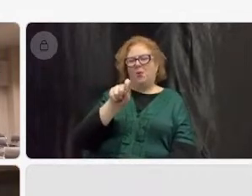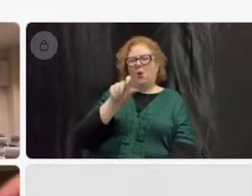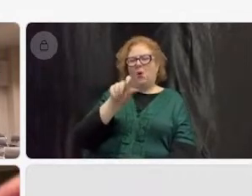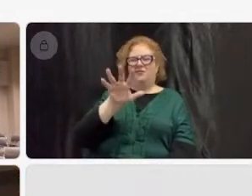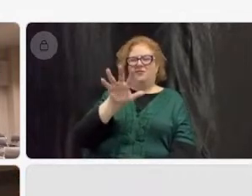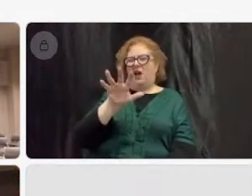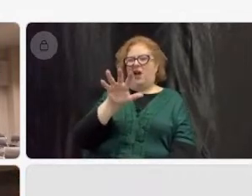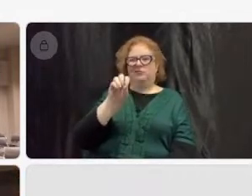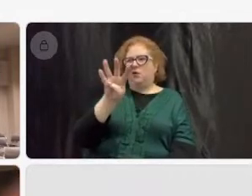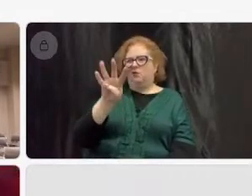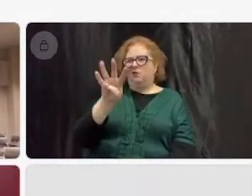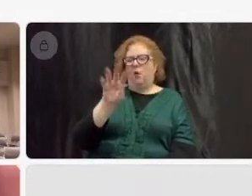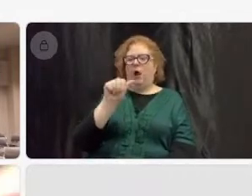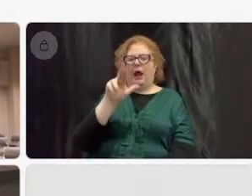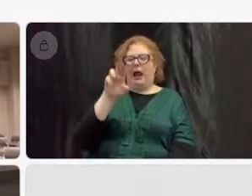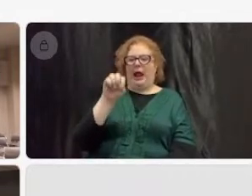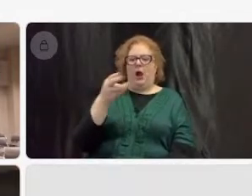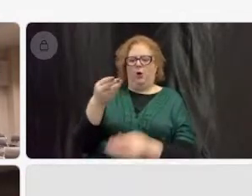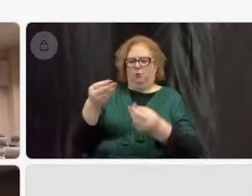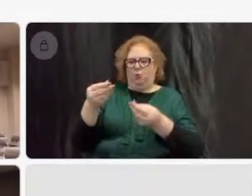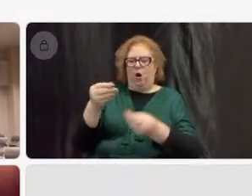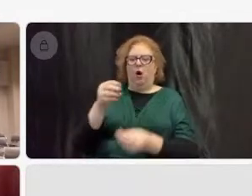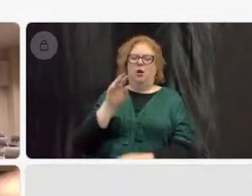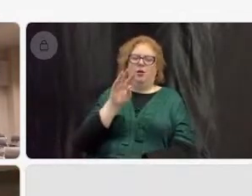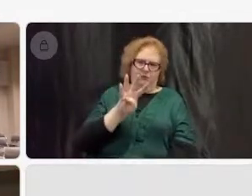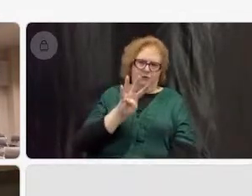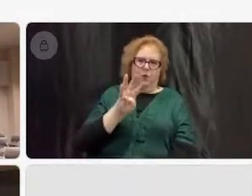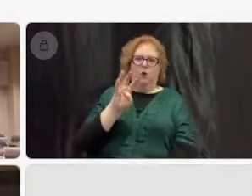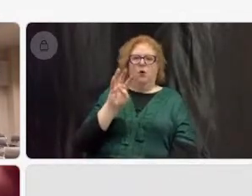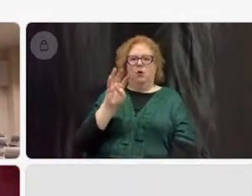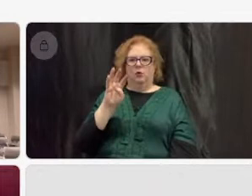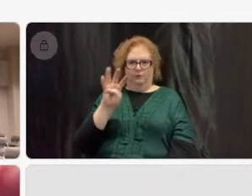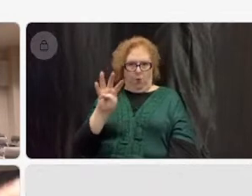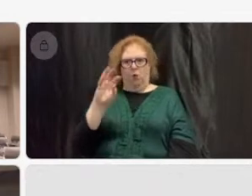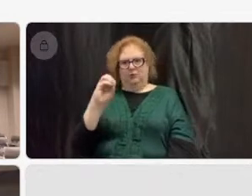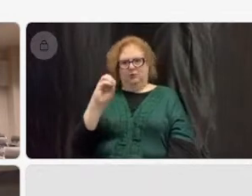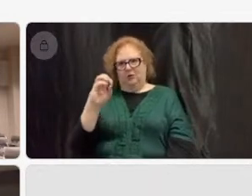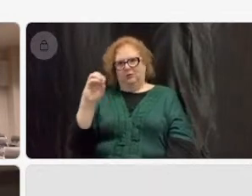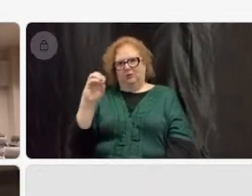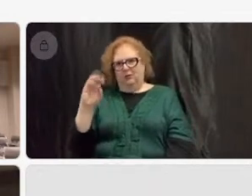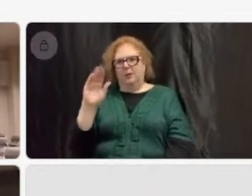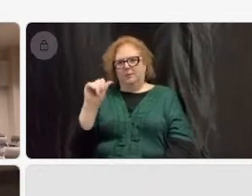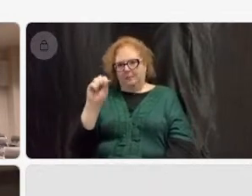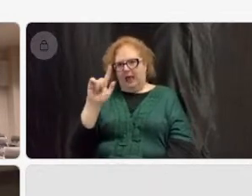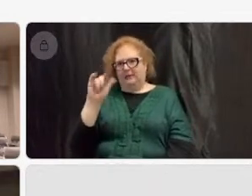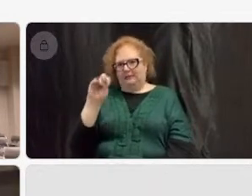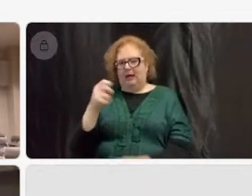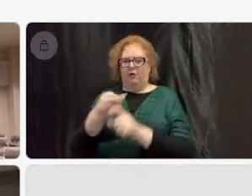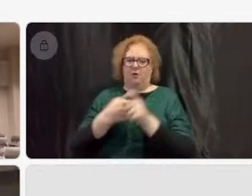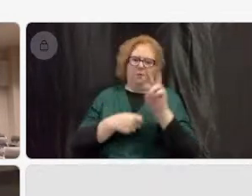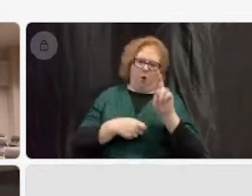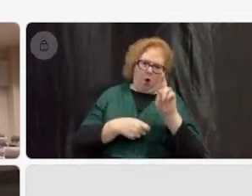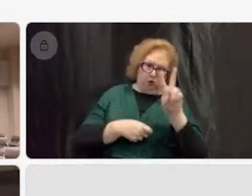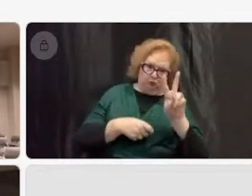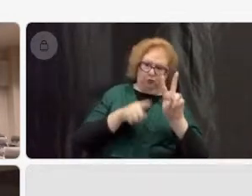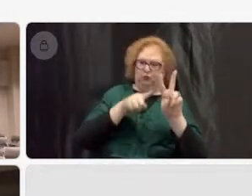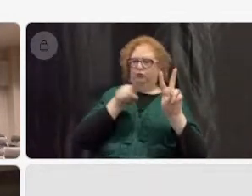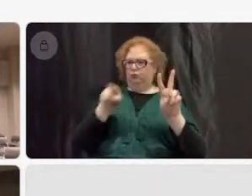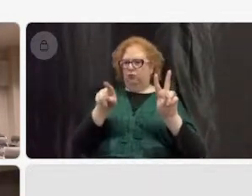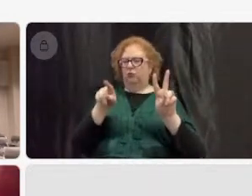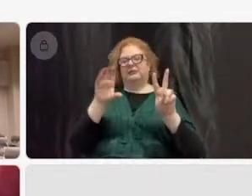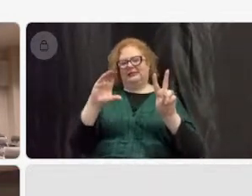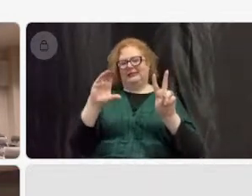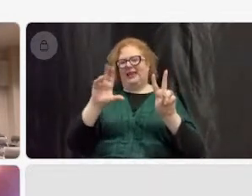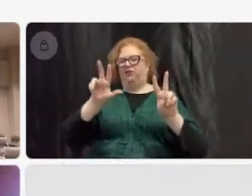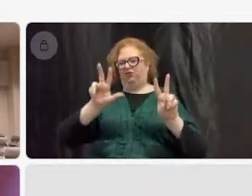at 4400 Baseline Road from R2 to C3 for their future commercial development. The